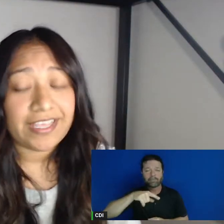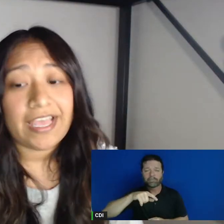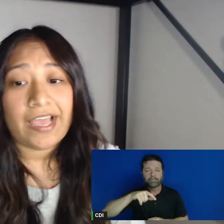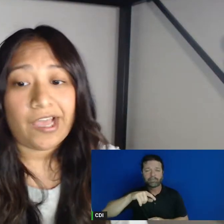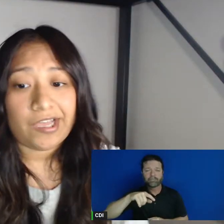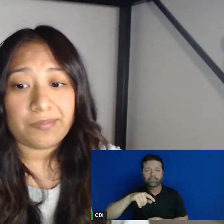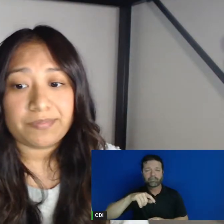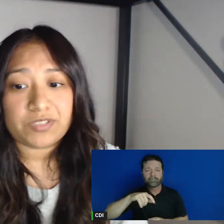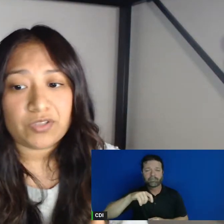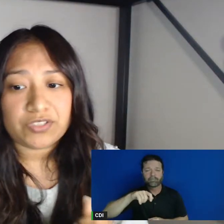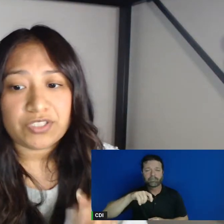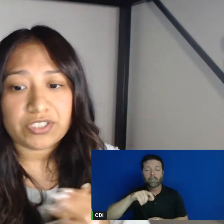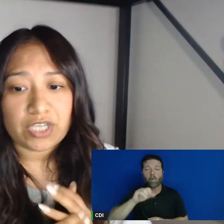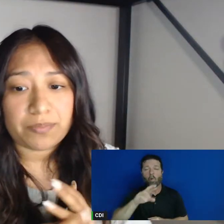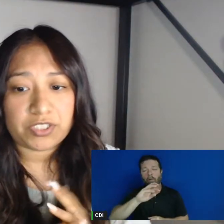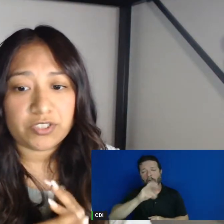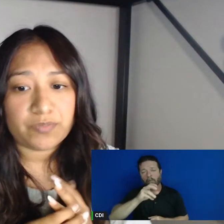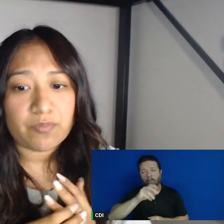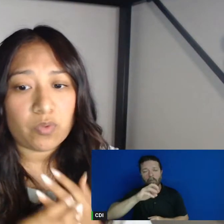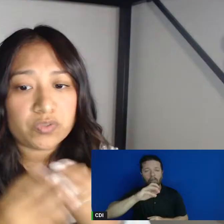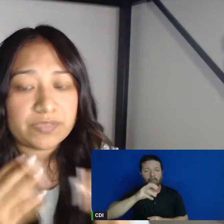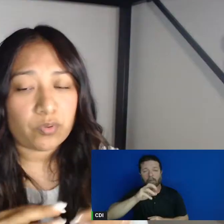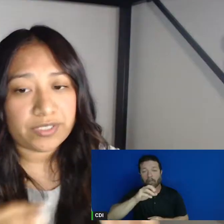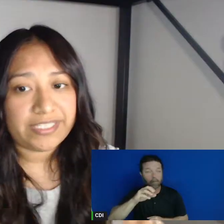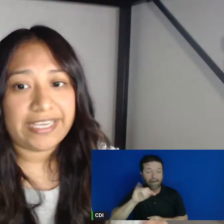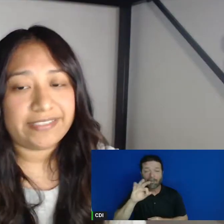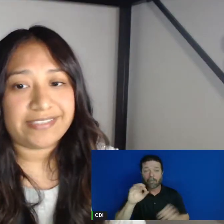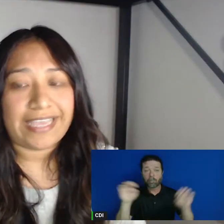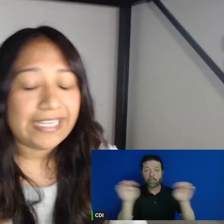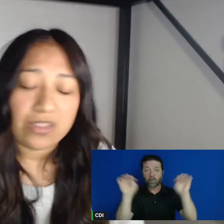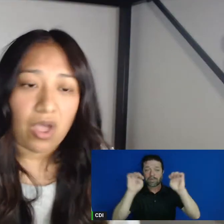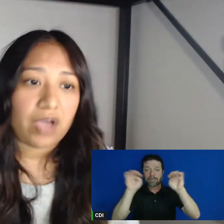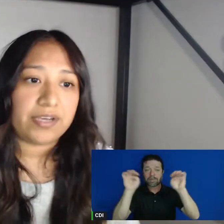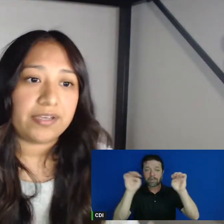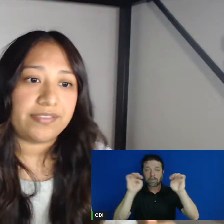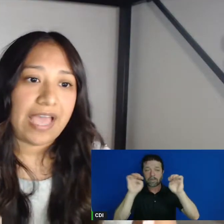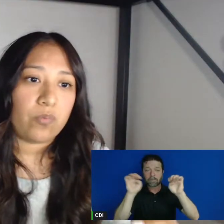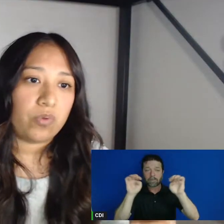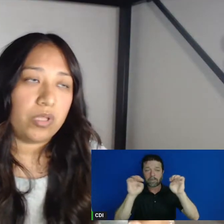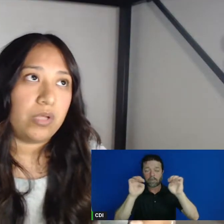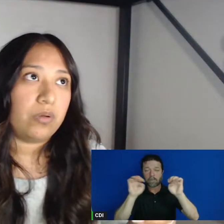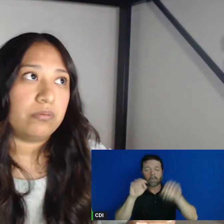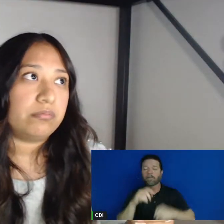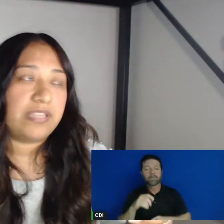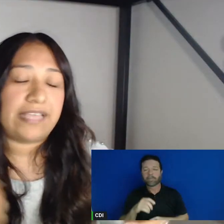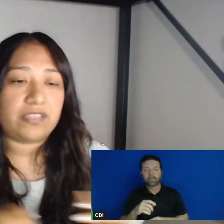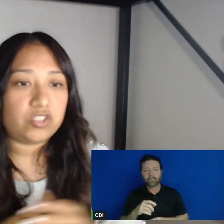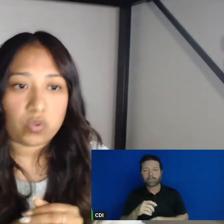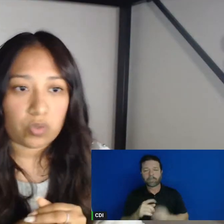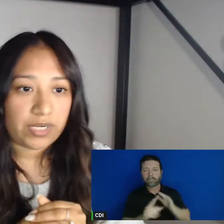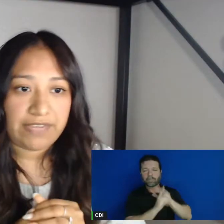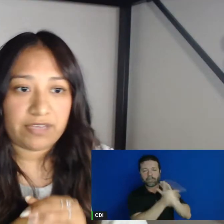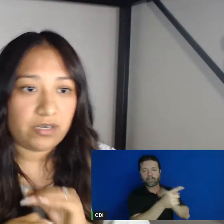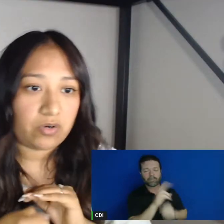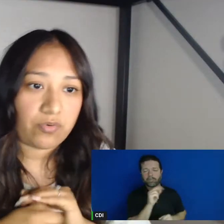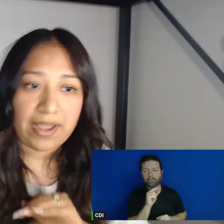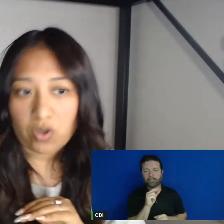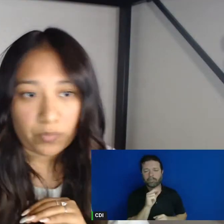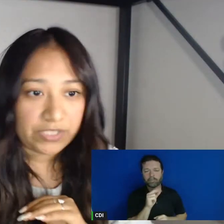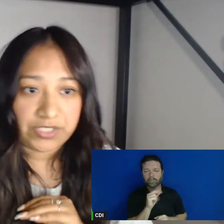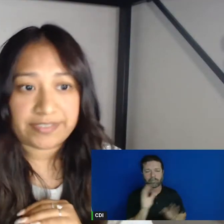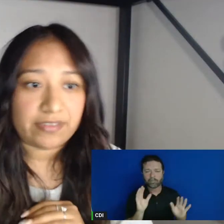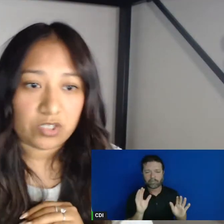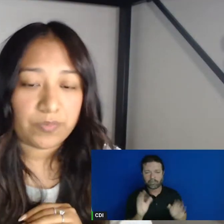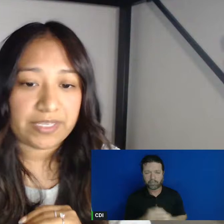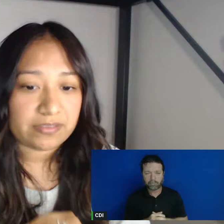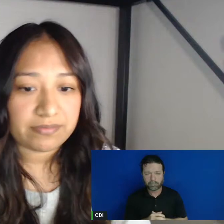quick? So those are the top two, but most importantly, it's any lock that will let the door even crack